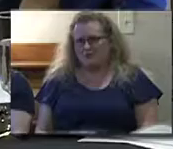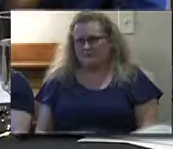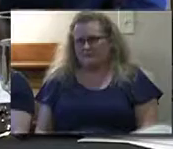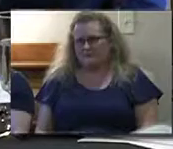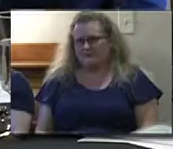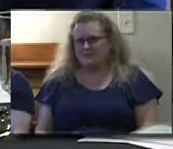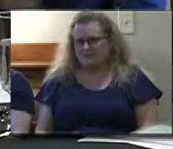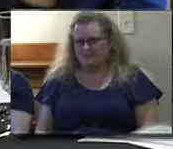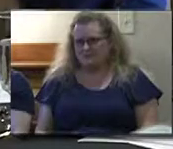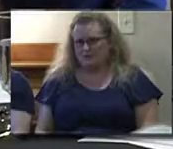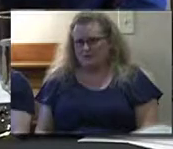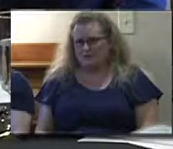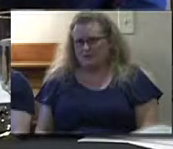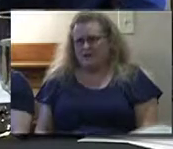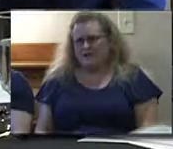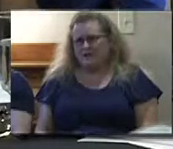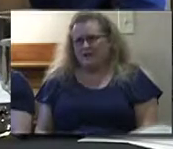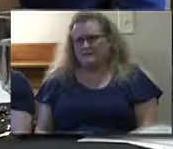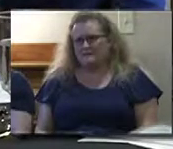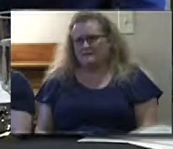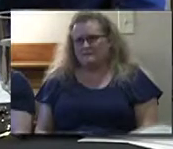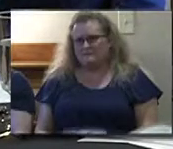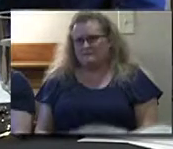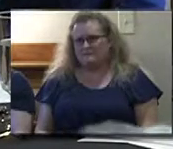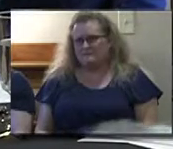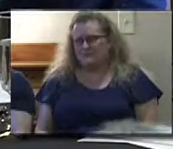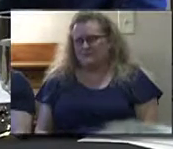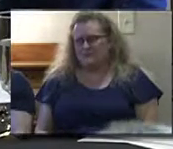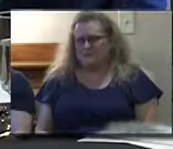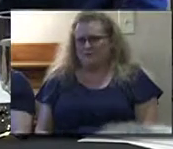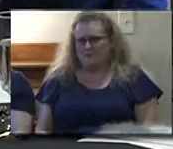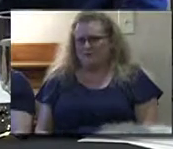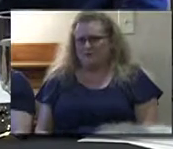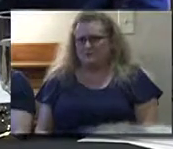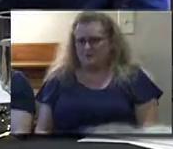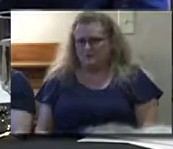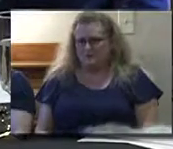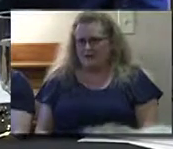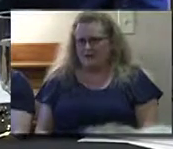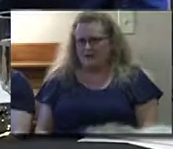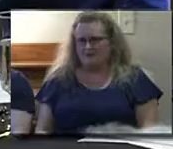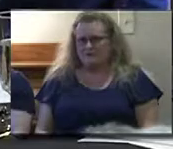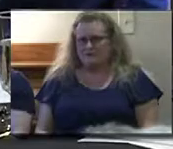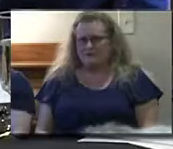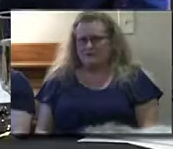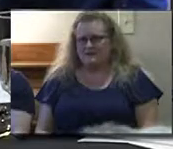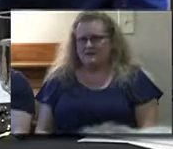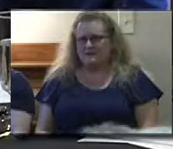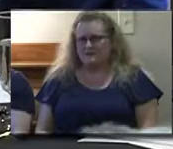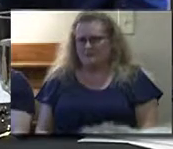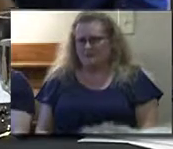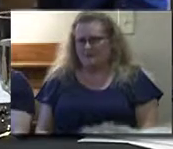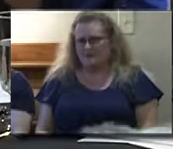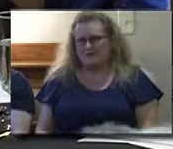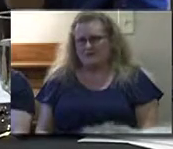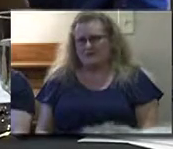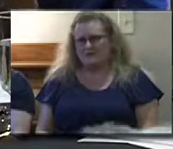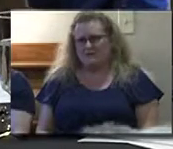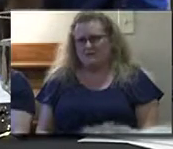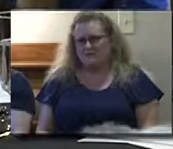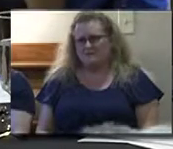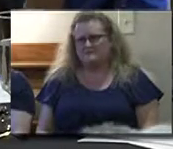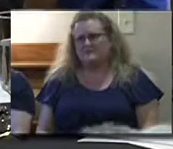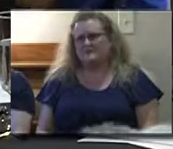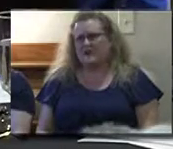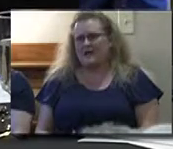language, related to language. And deaf people are able to communicate, able to use ASL to communicate without